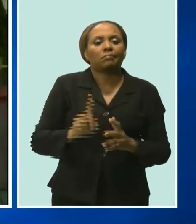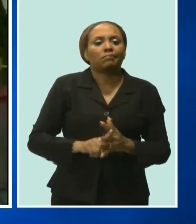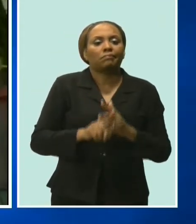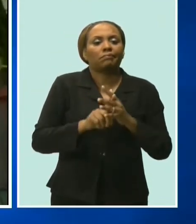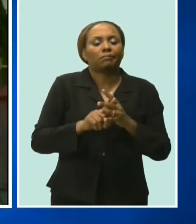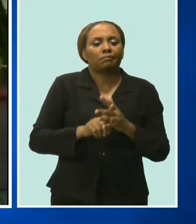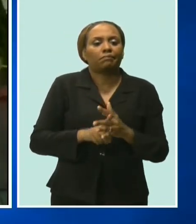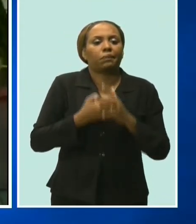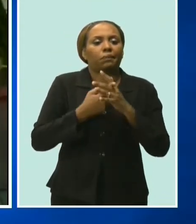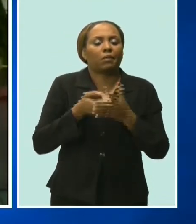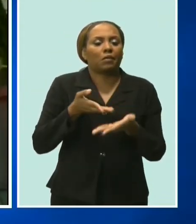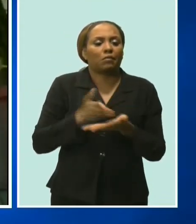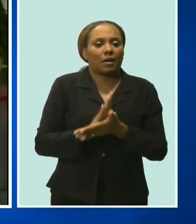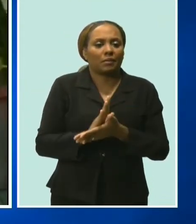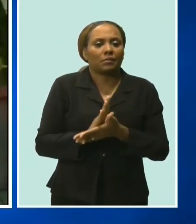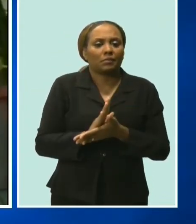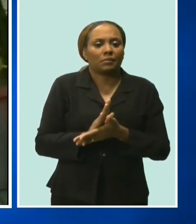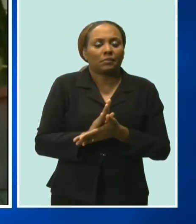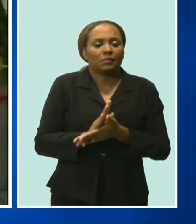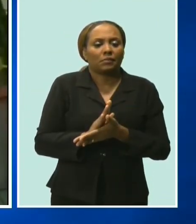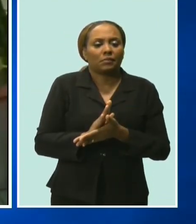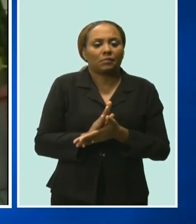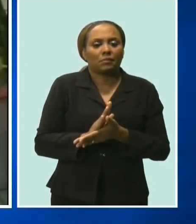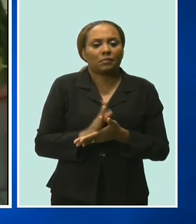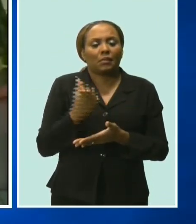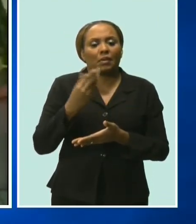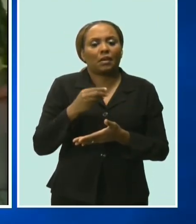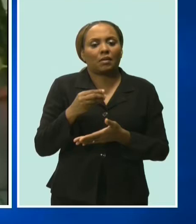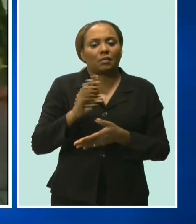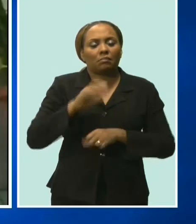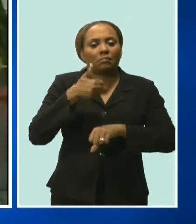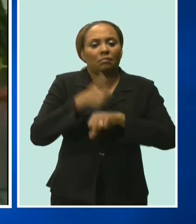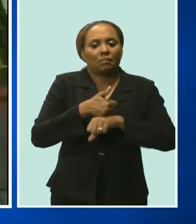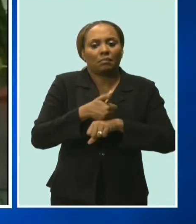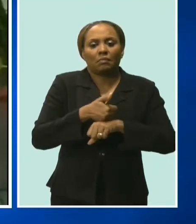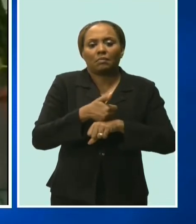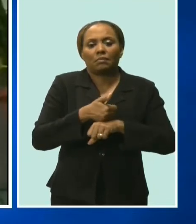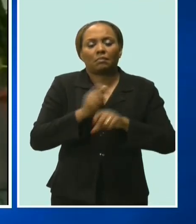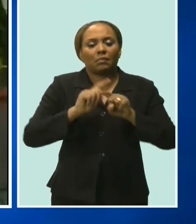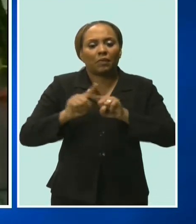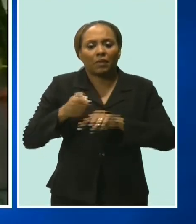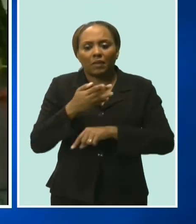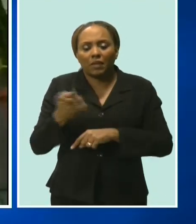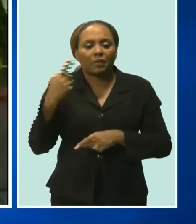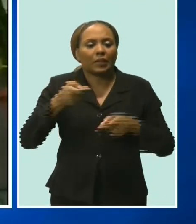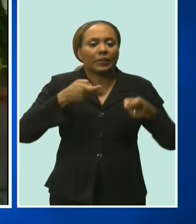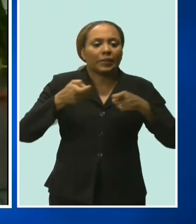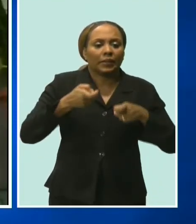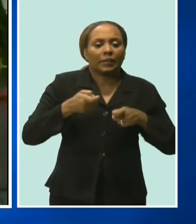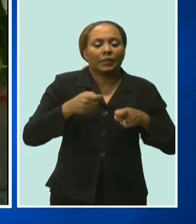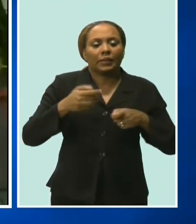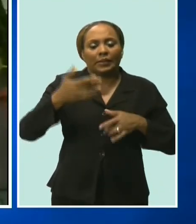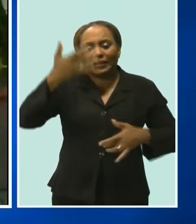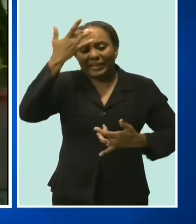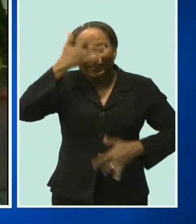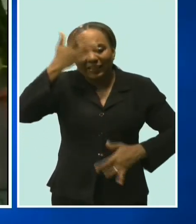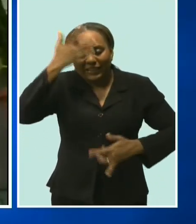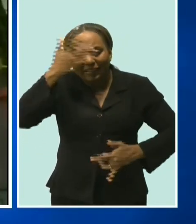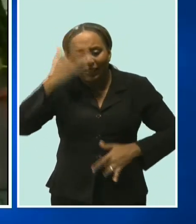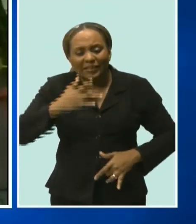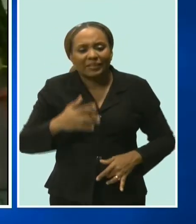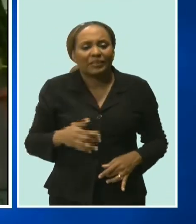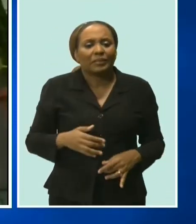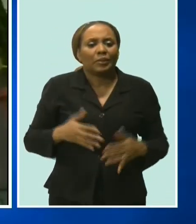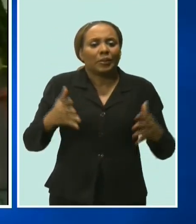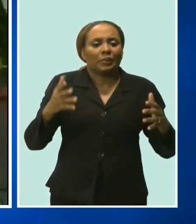right, and in particular take appropriate measures to combat disease, malnutrition, taking into consideration